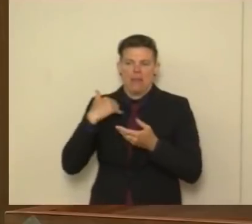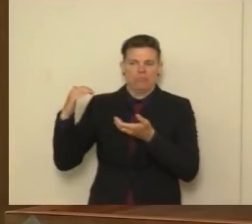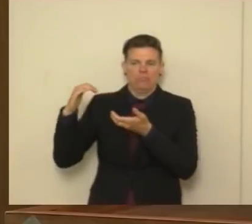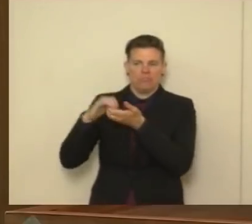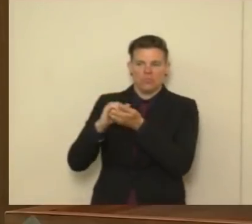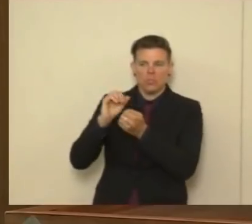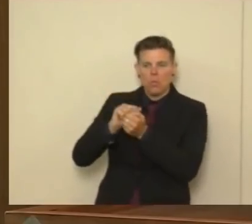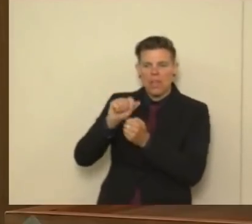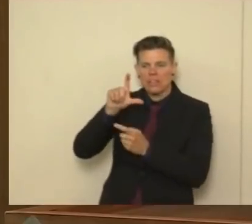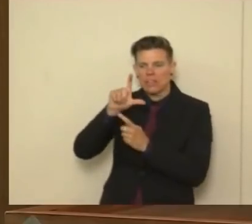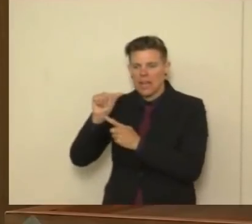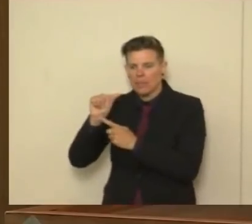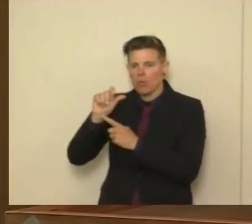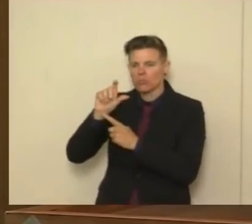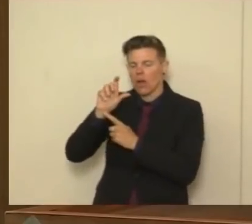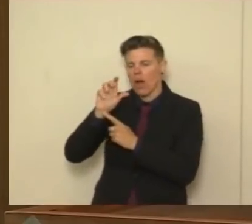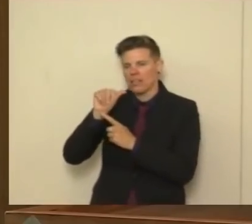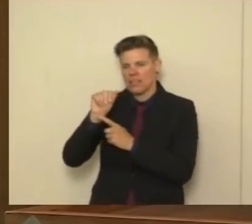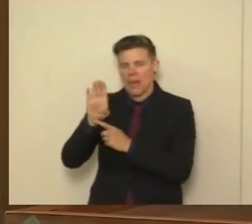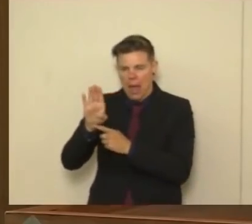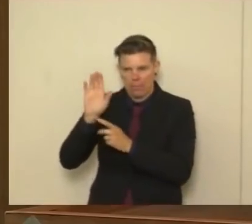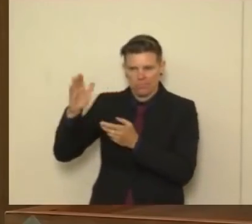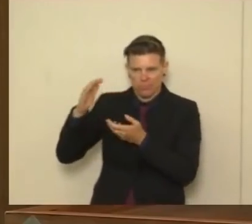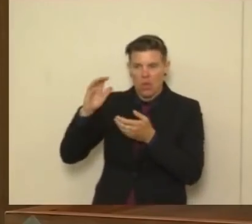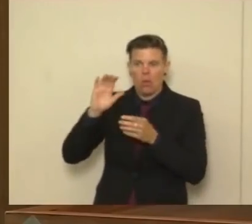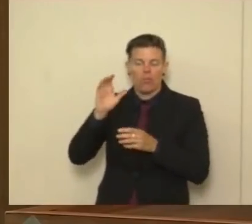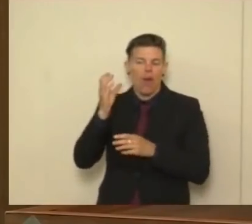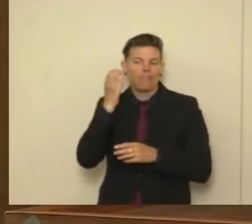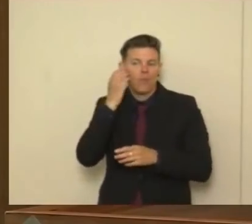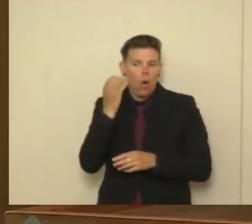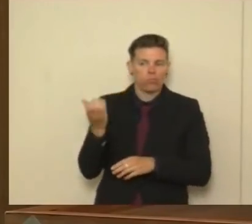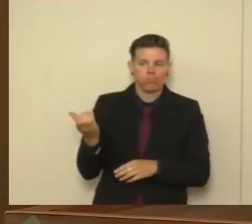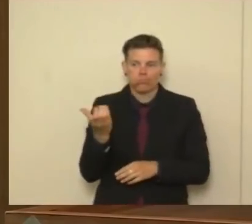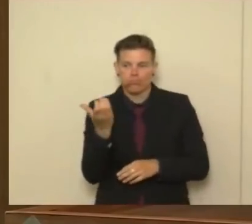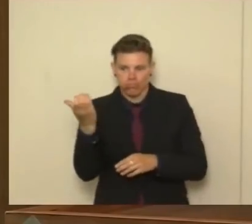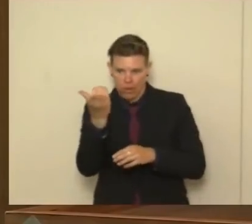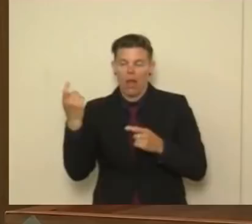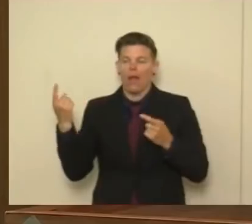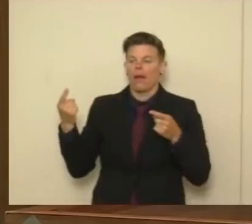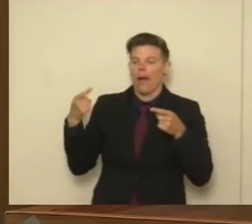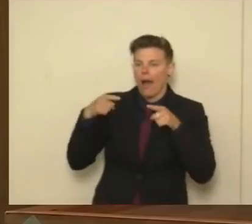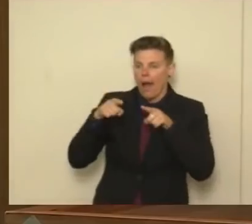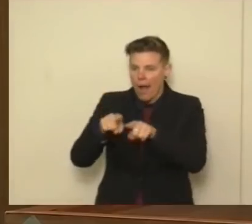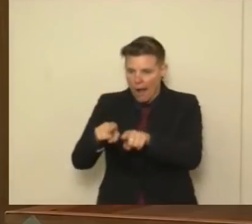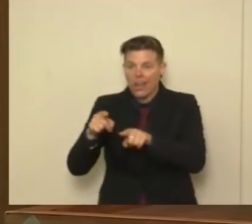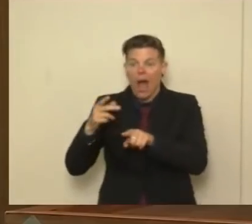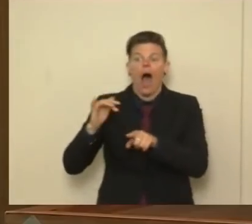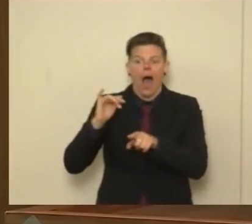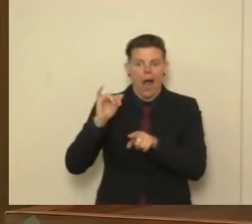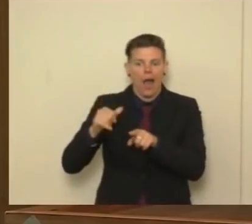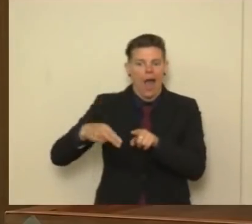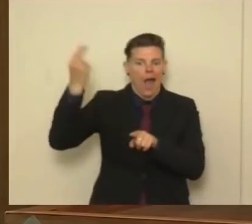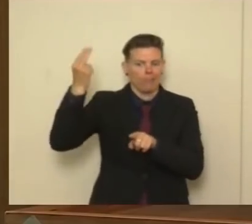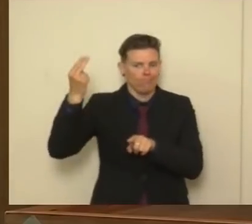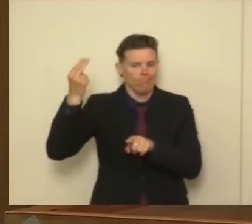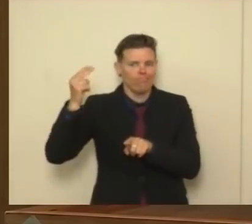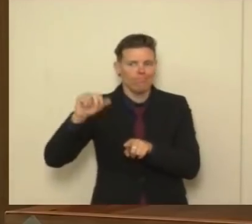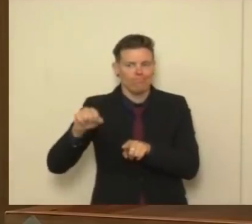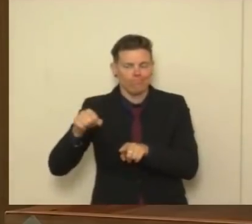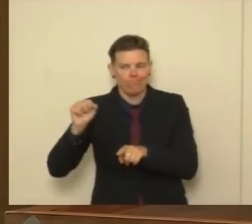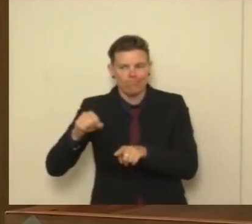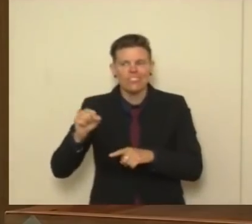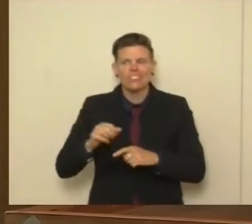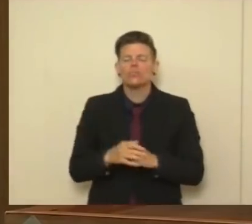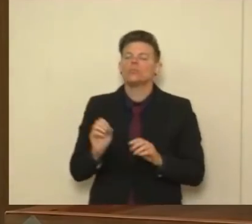that mobility highly correlates with new cases. And then just,